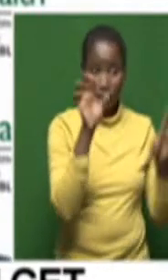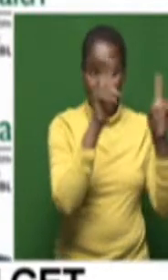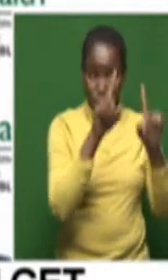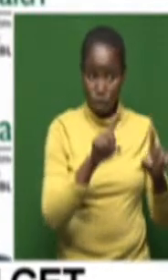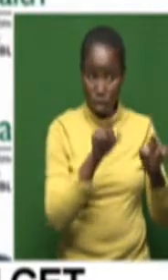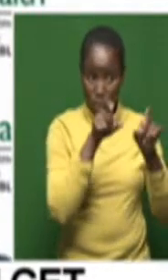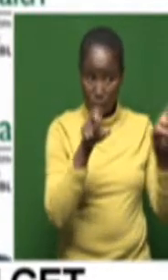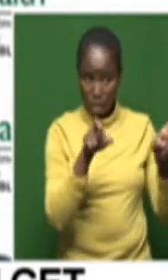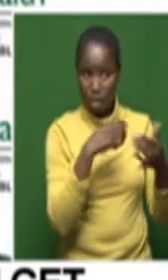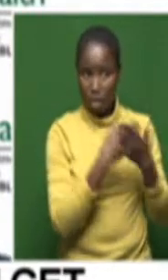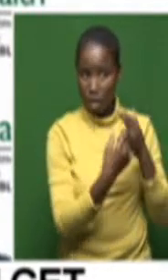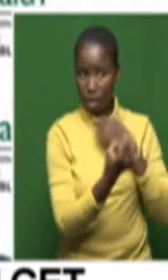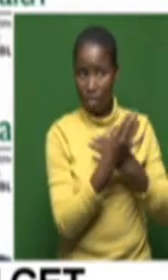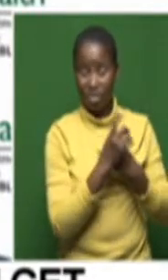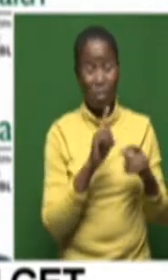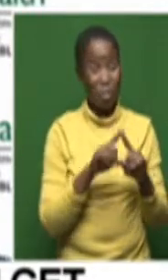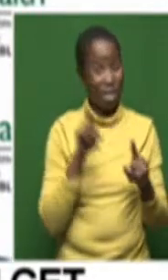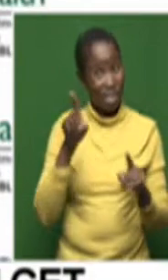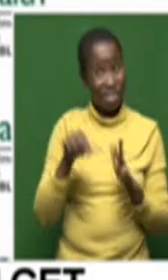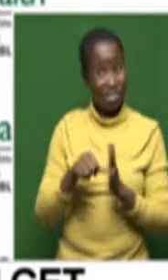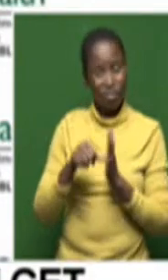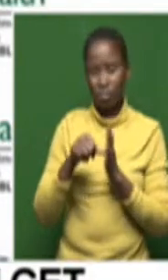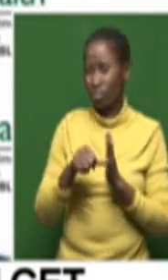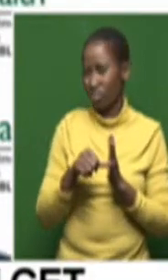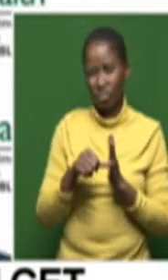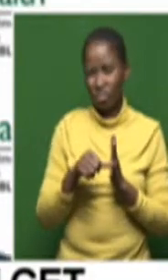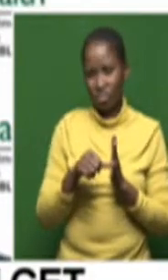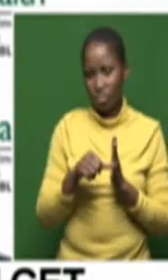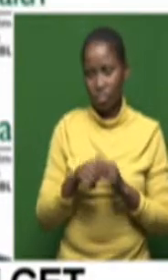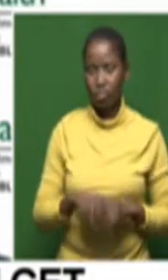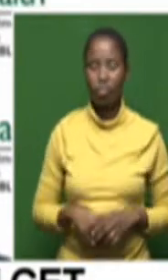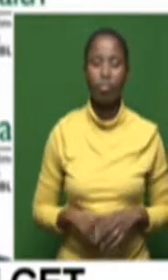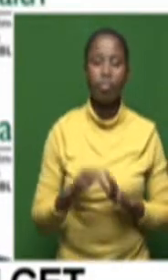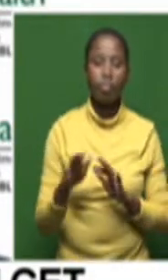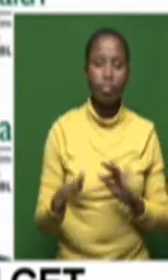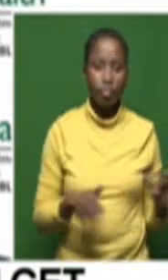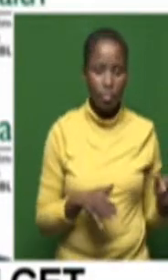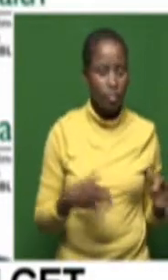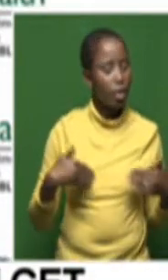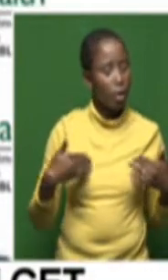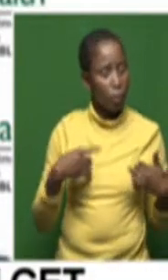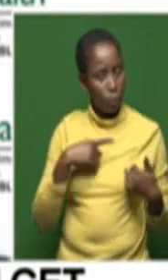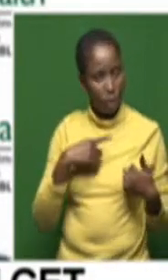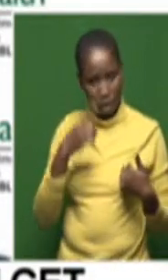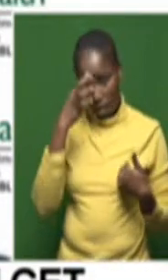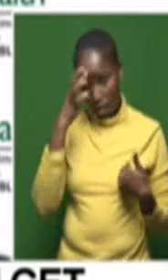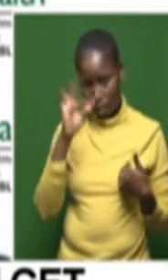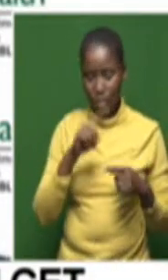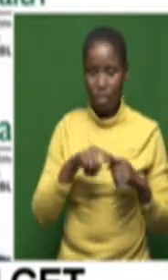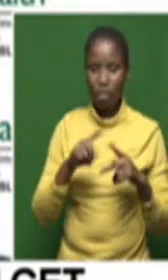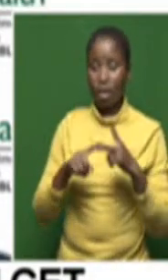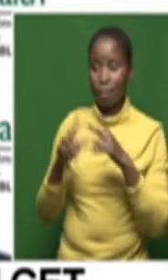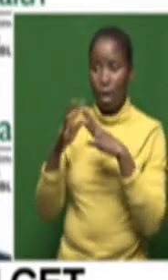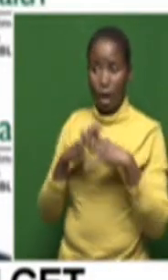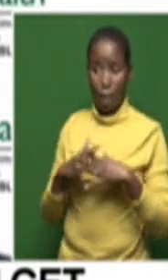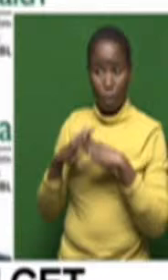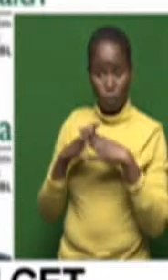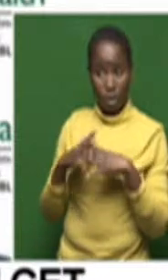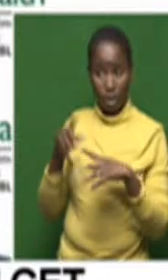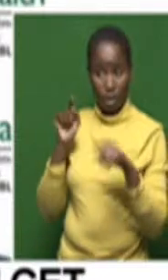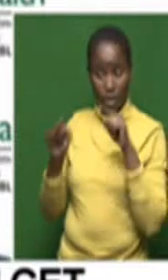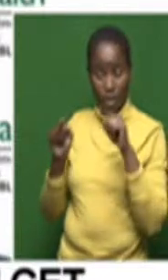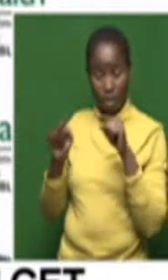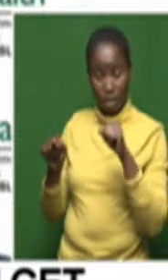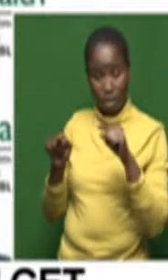not preoccupying our minds. We're grateful that the government and the people of the United States of America have